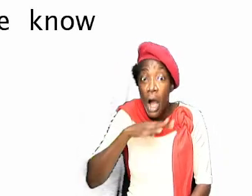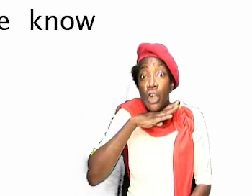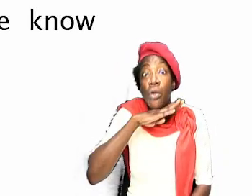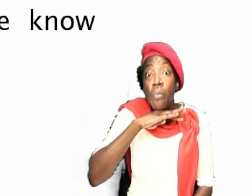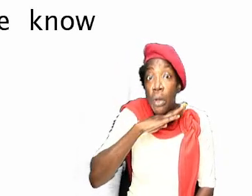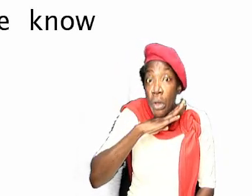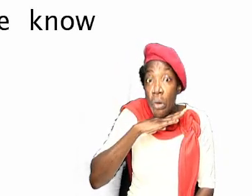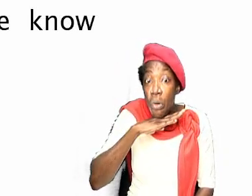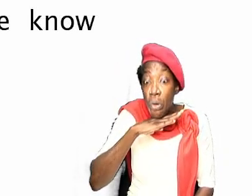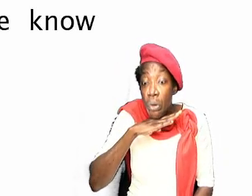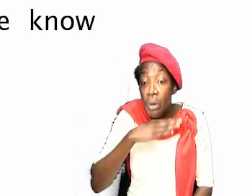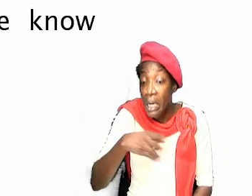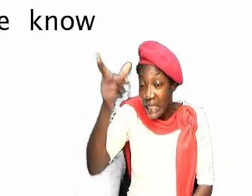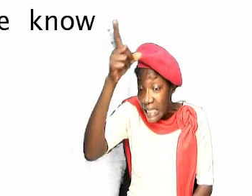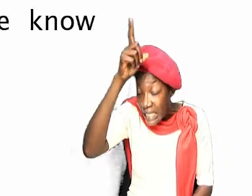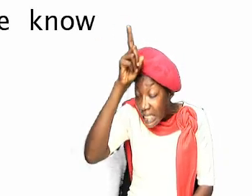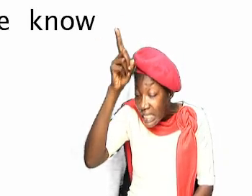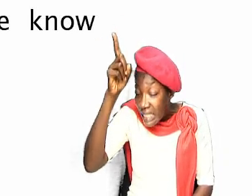mighty man.